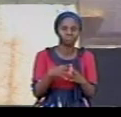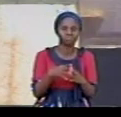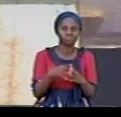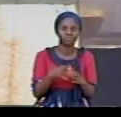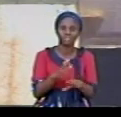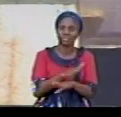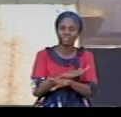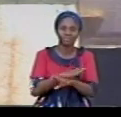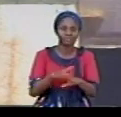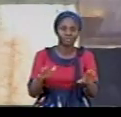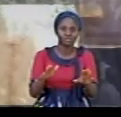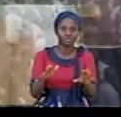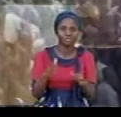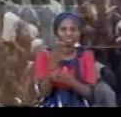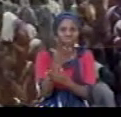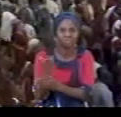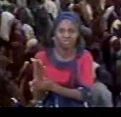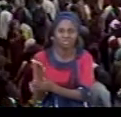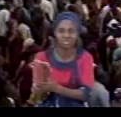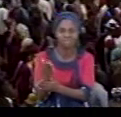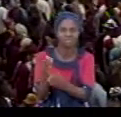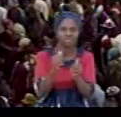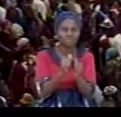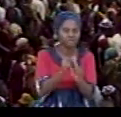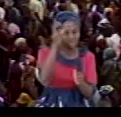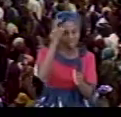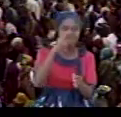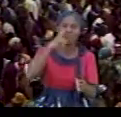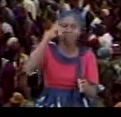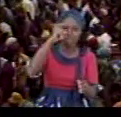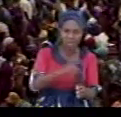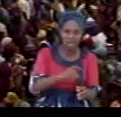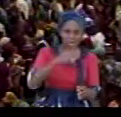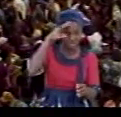don't plead for Satan. Command him.